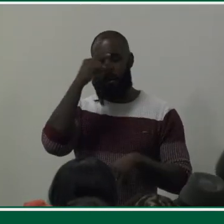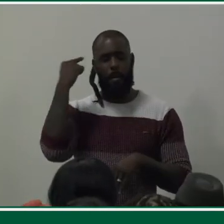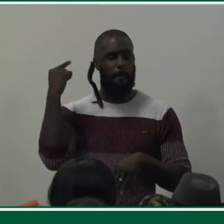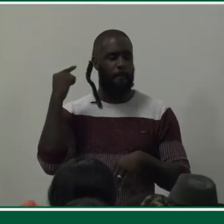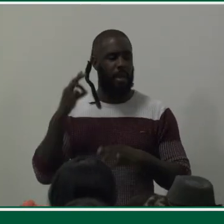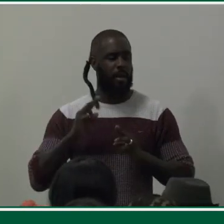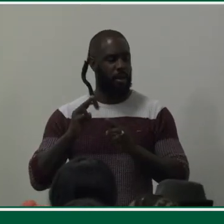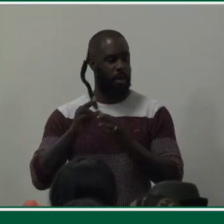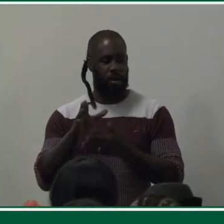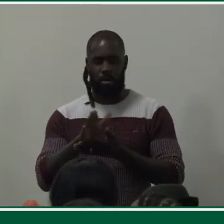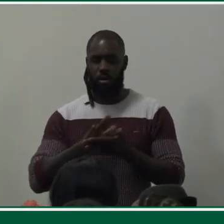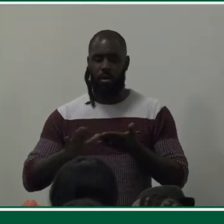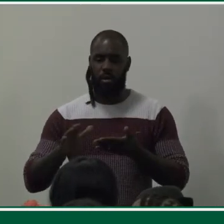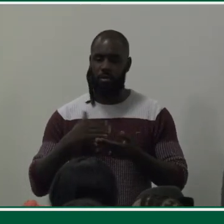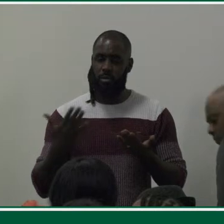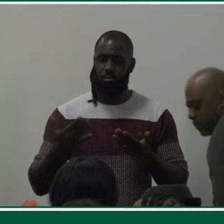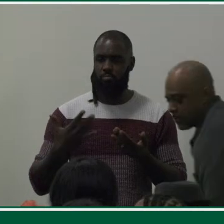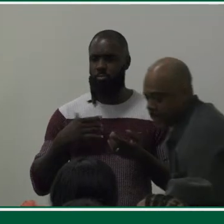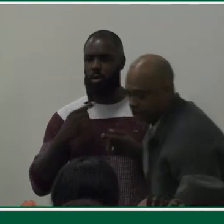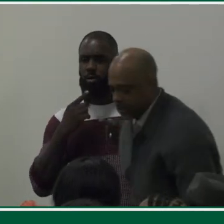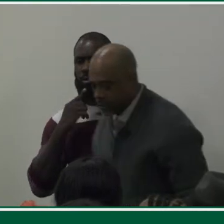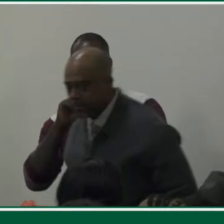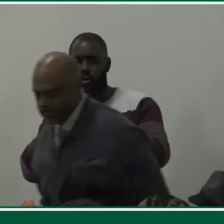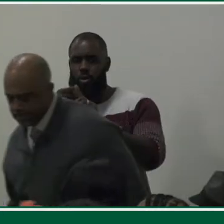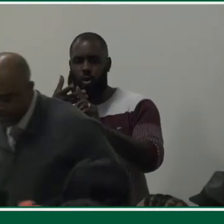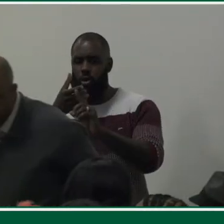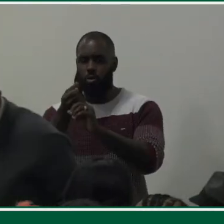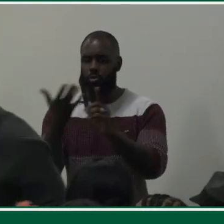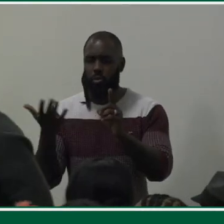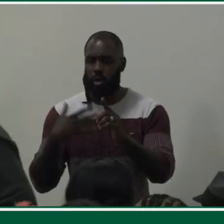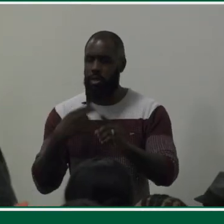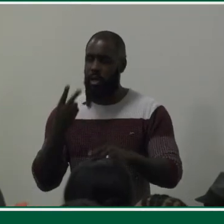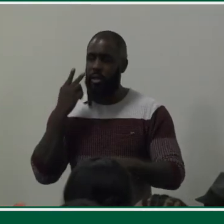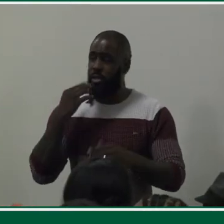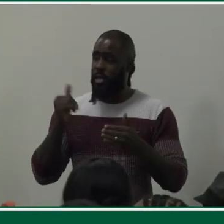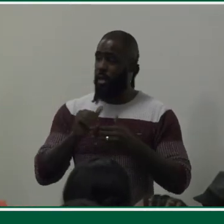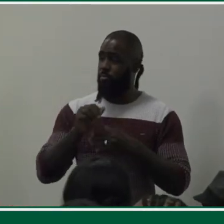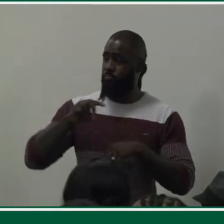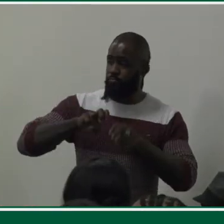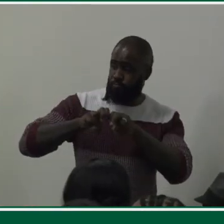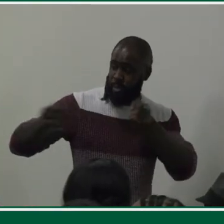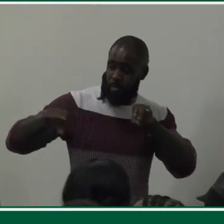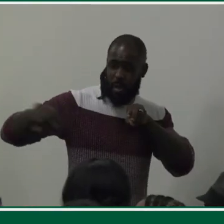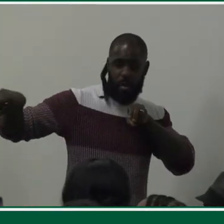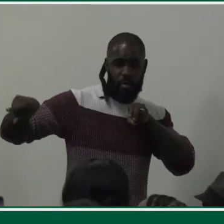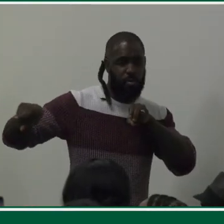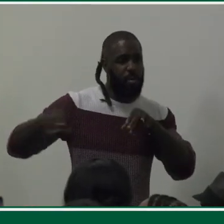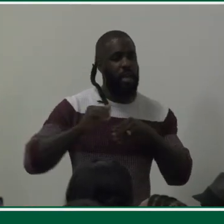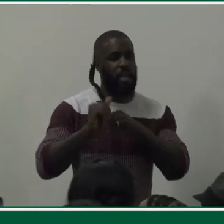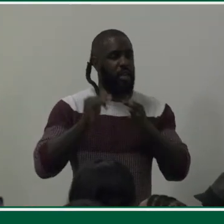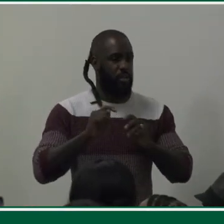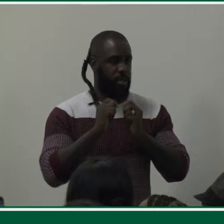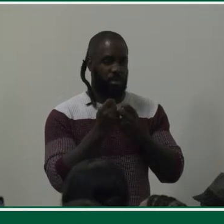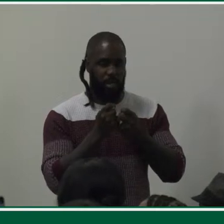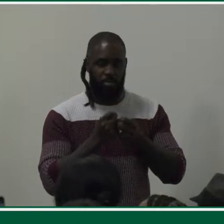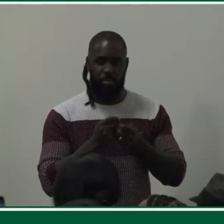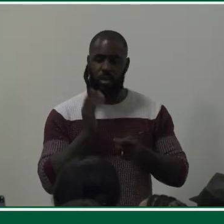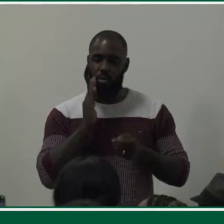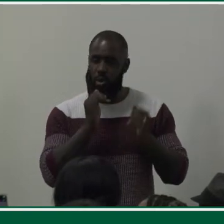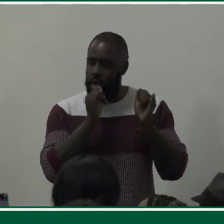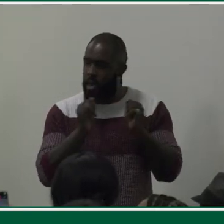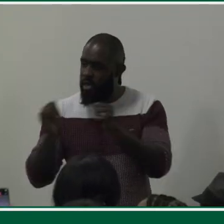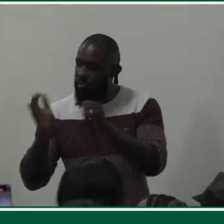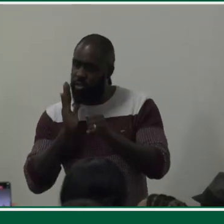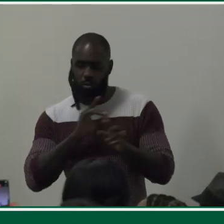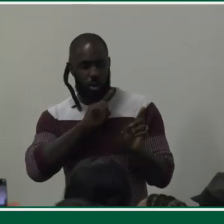College, what we're trying to accomplish, and then what you see here, this is the leadership team. And so each one of them is going to have an